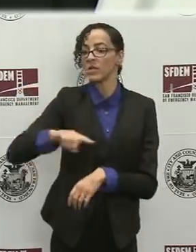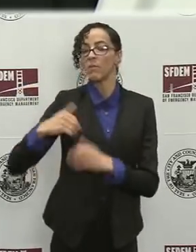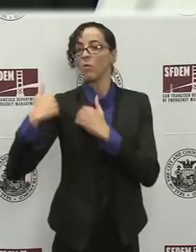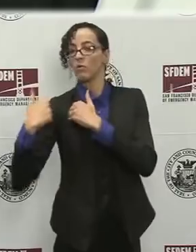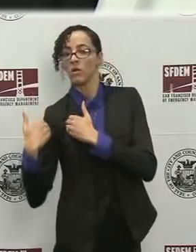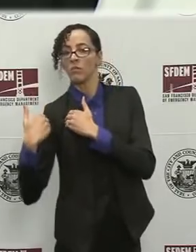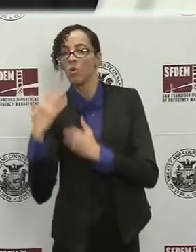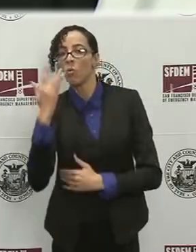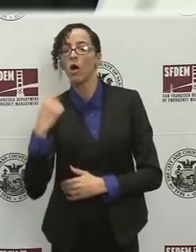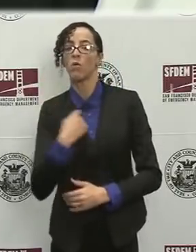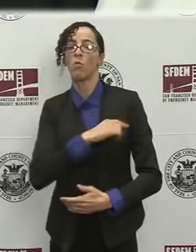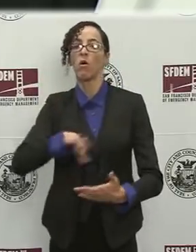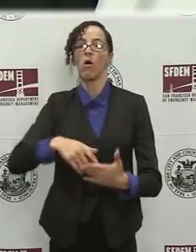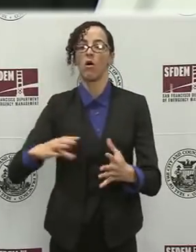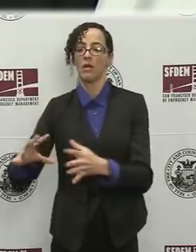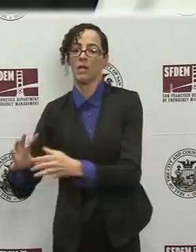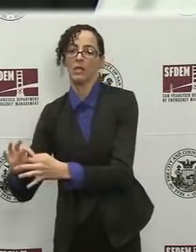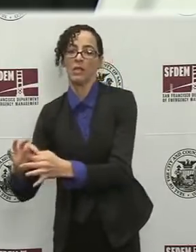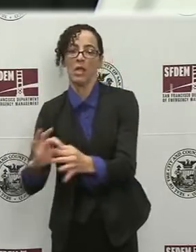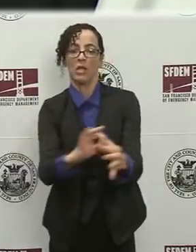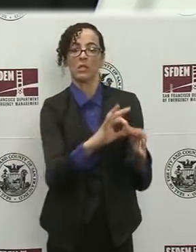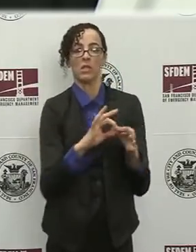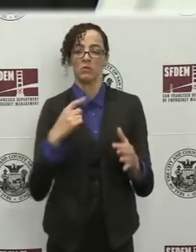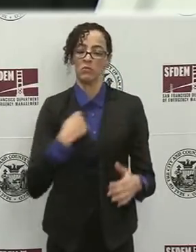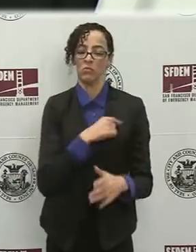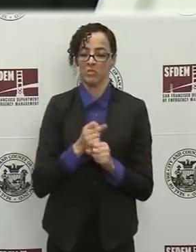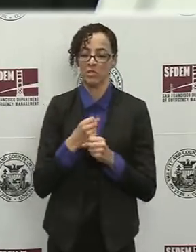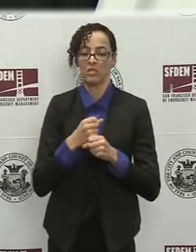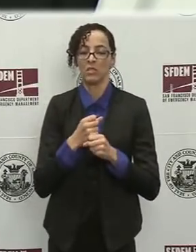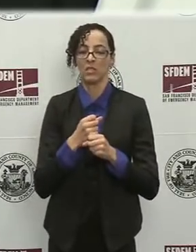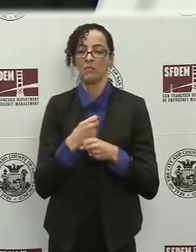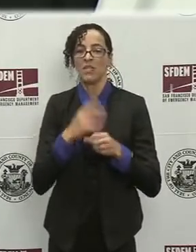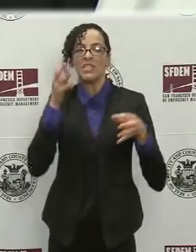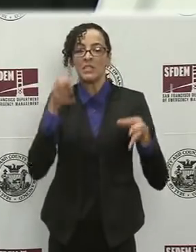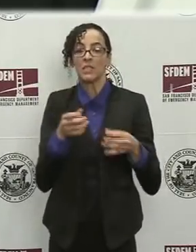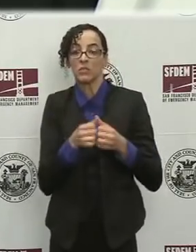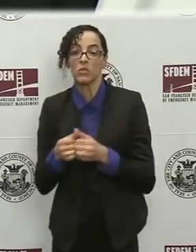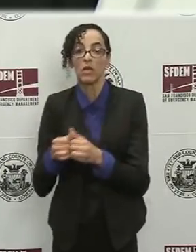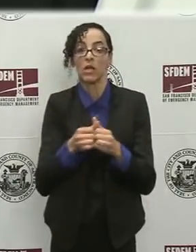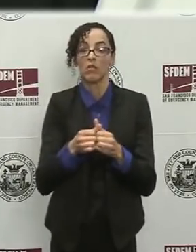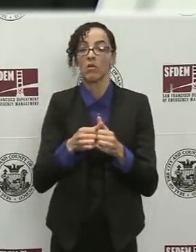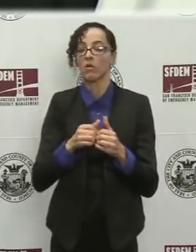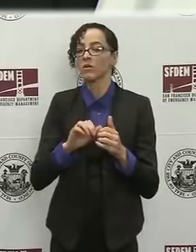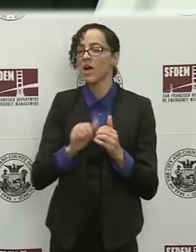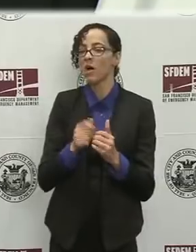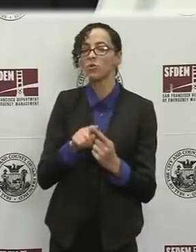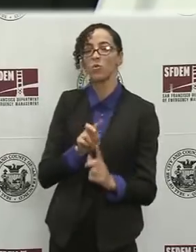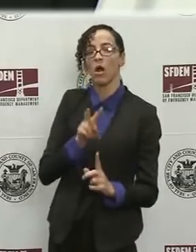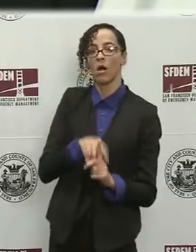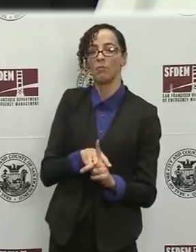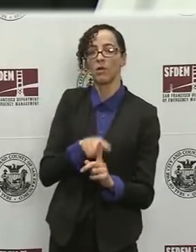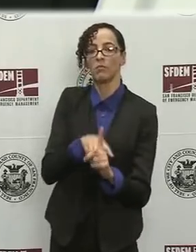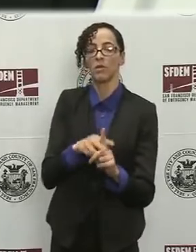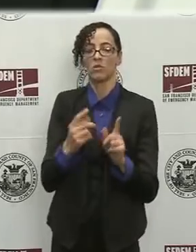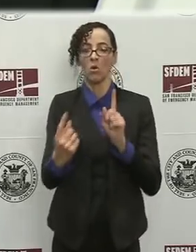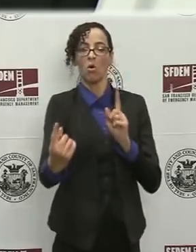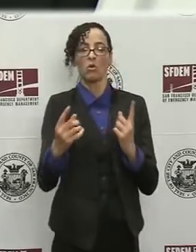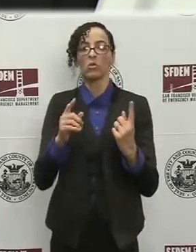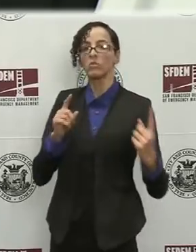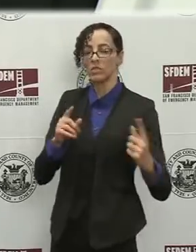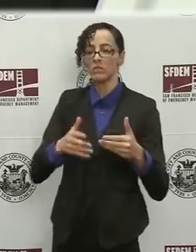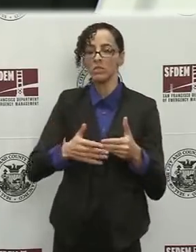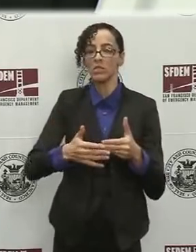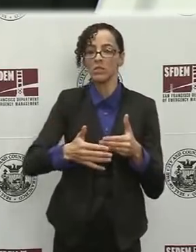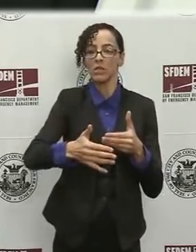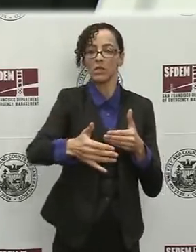about how we continue to implement social distancing as time goes on. It's going to be harder and harder for us